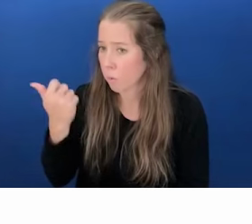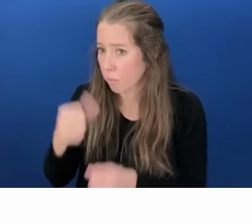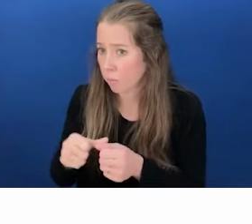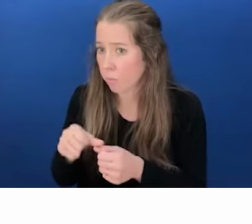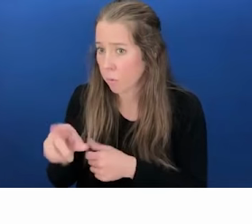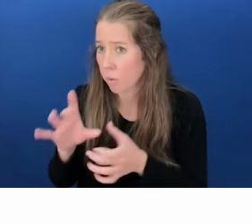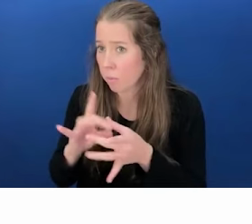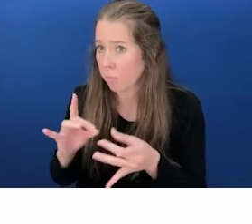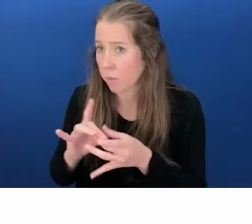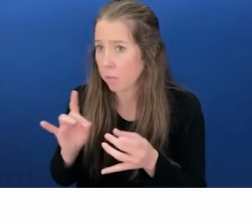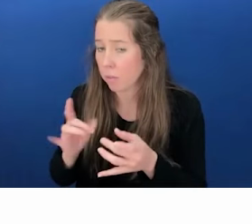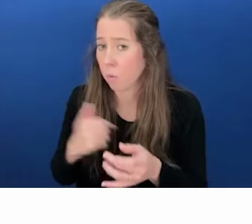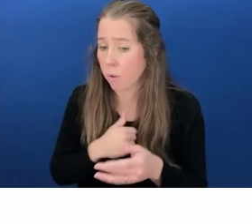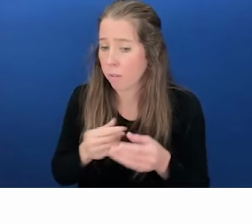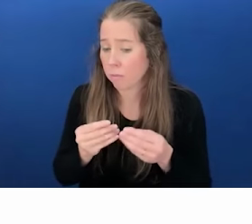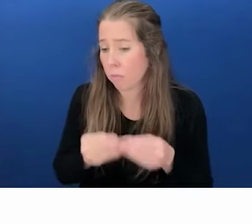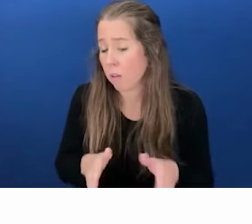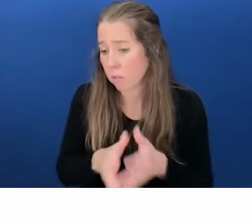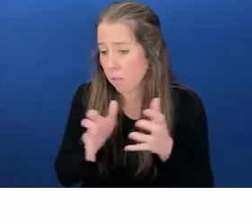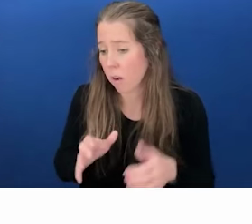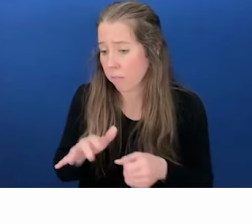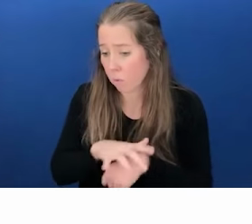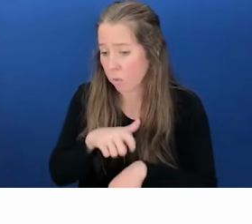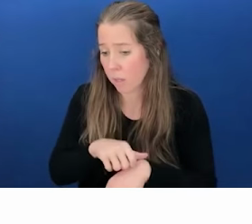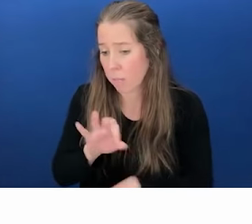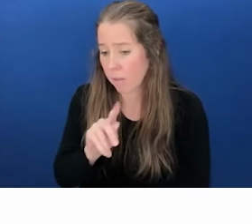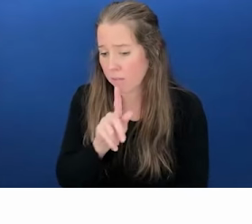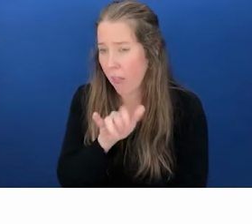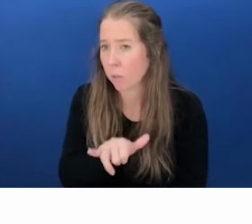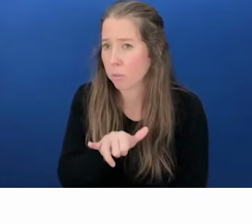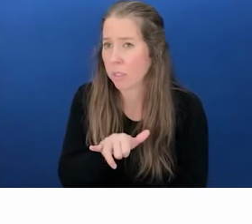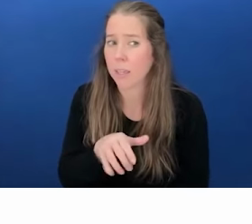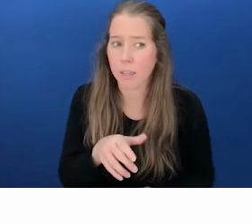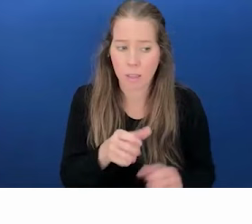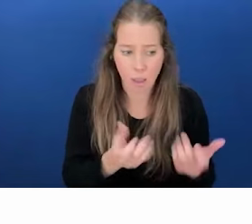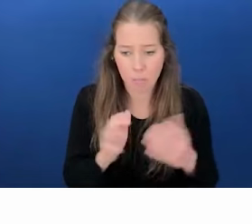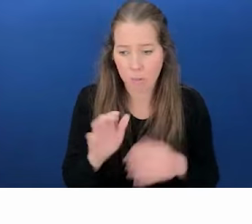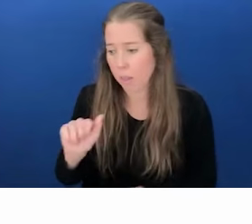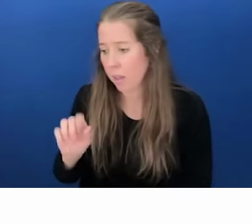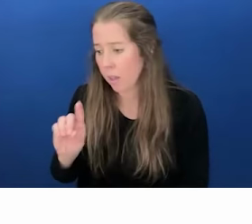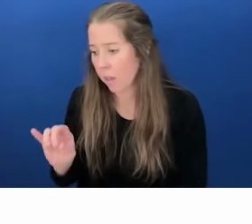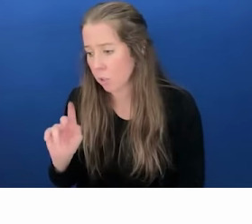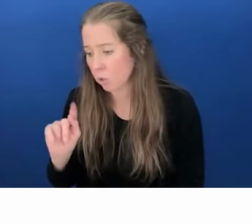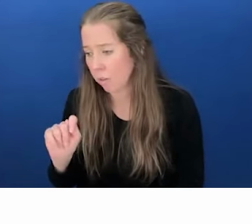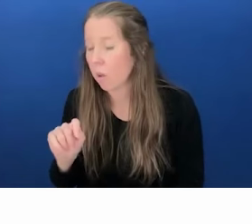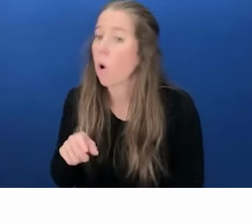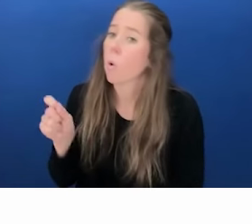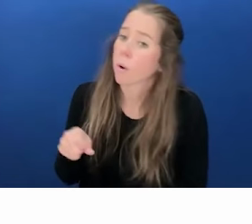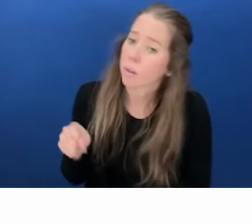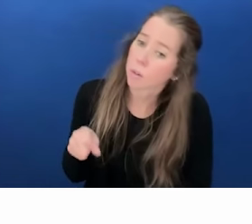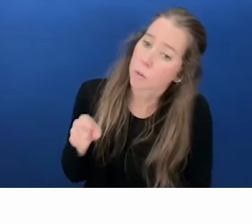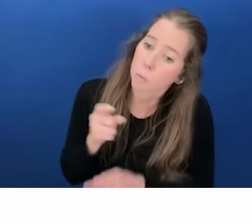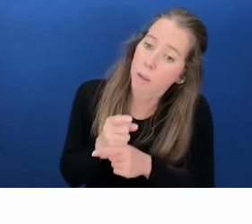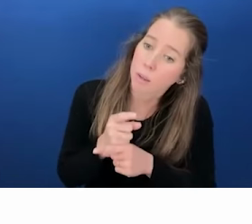lot of full-time faculty, and how many did we go from adjunct side? Like how much? yeah. did you say?